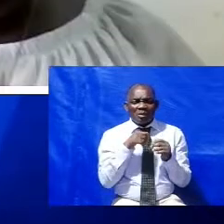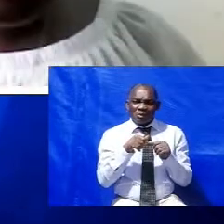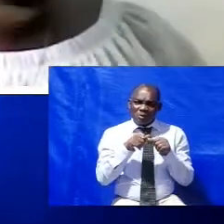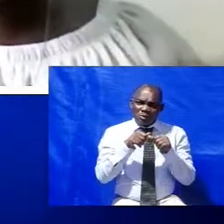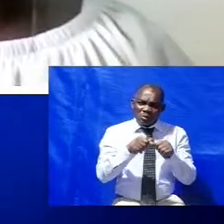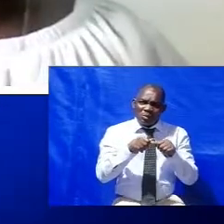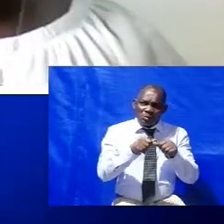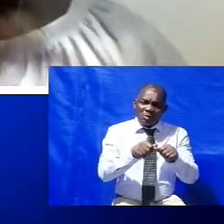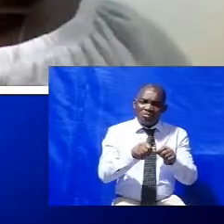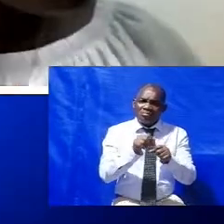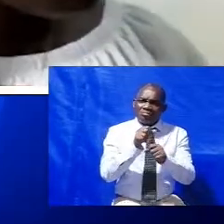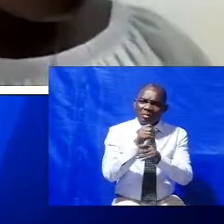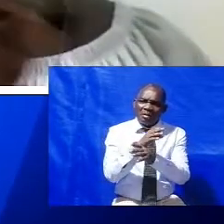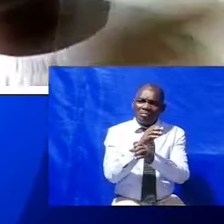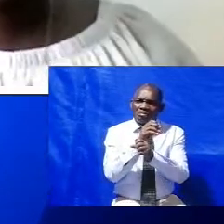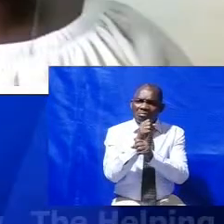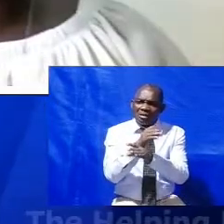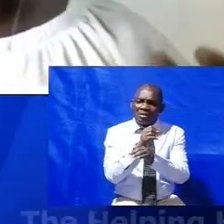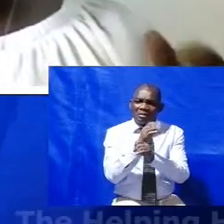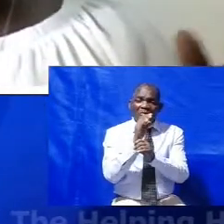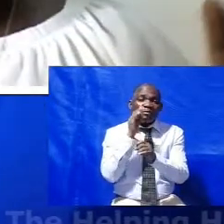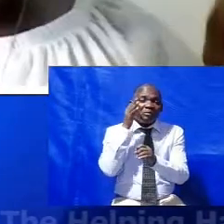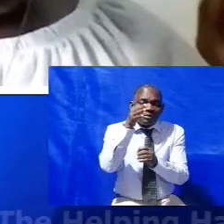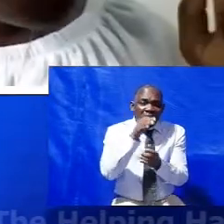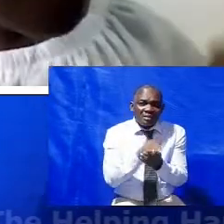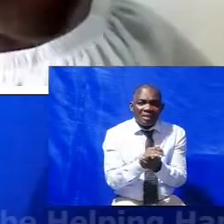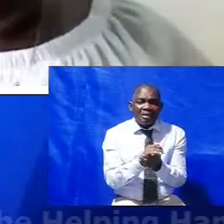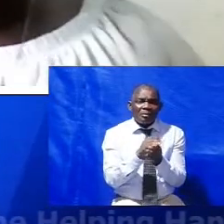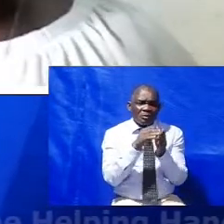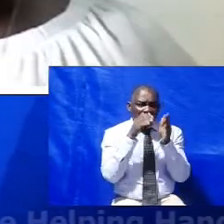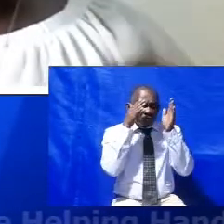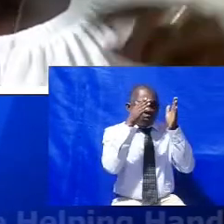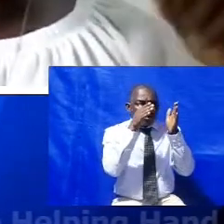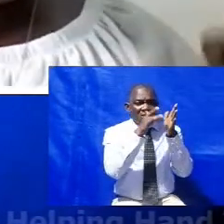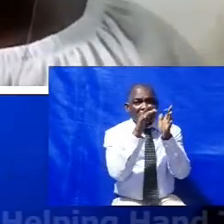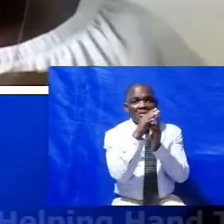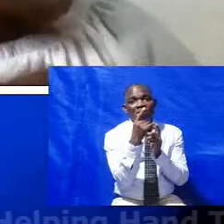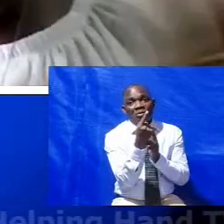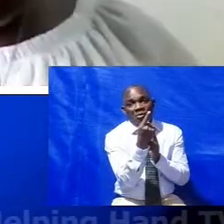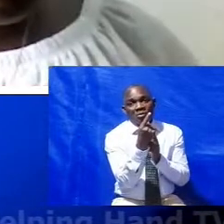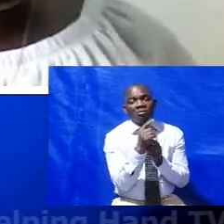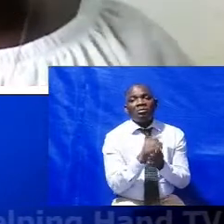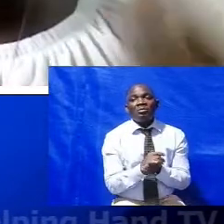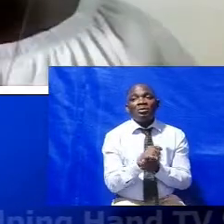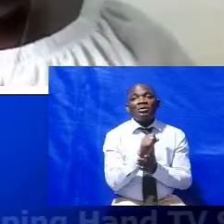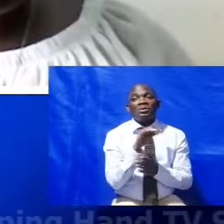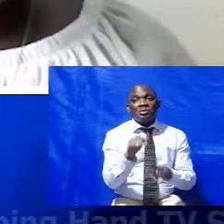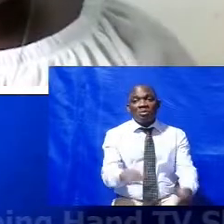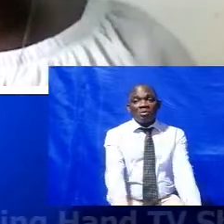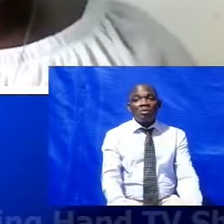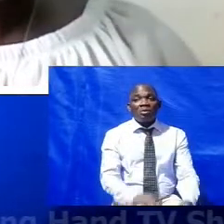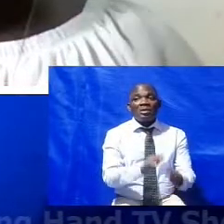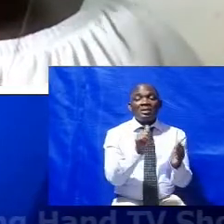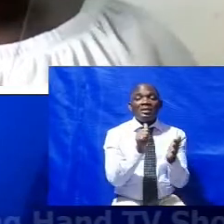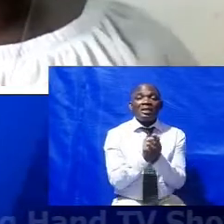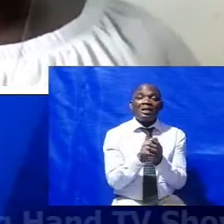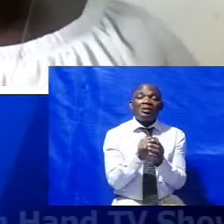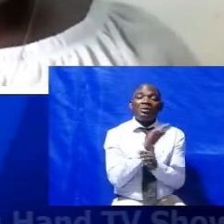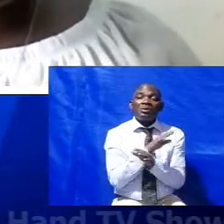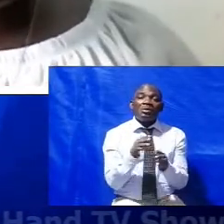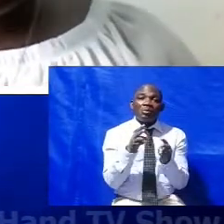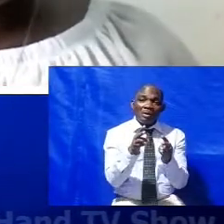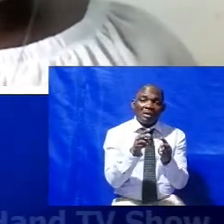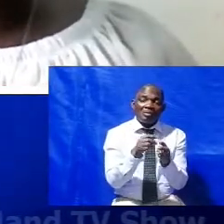we are pressing on to the mark of the upward calling, fixing our eyes on Jesus, and all these things would encourage me. So there's